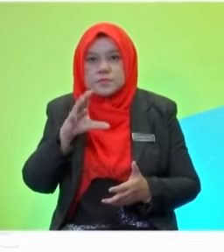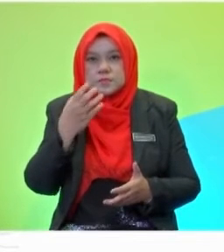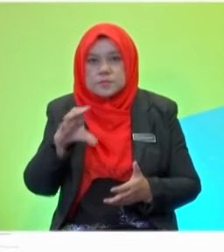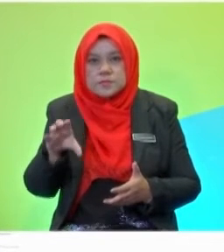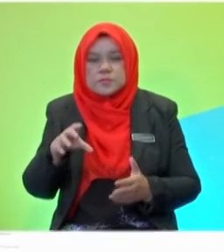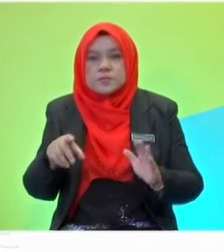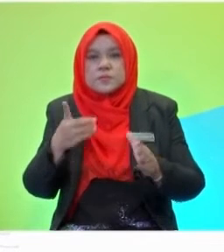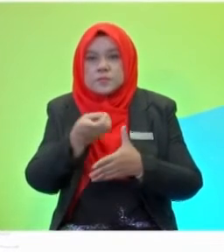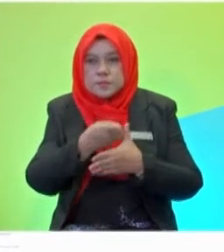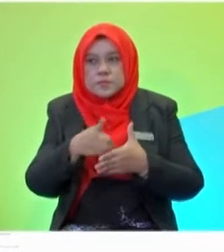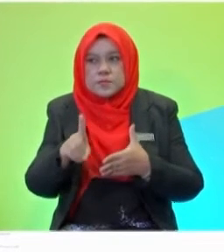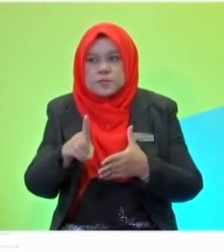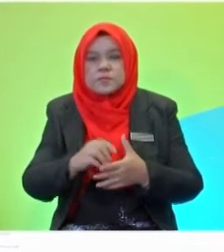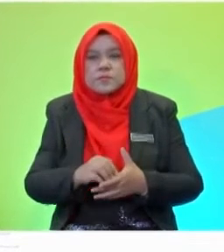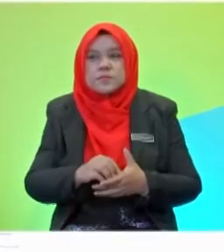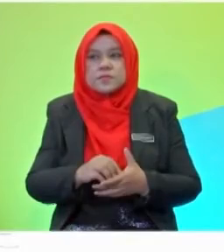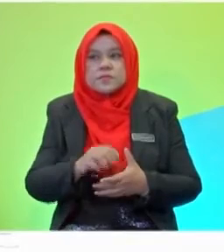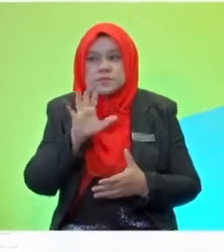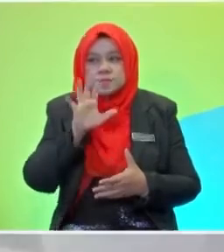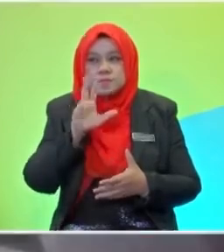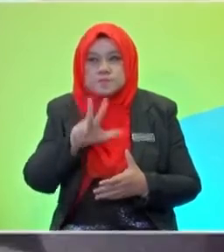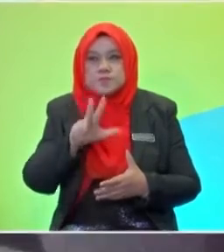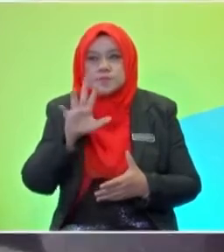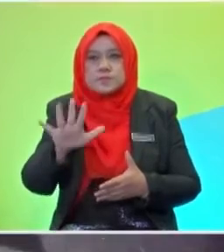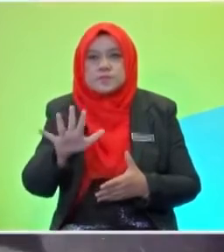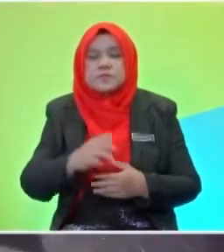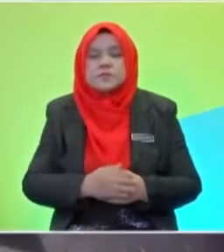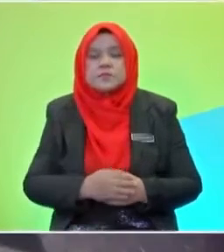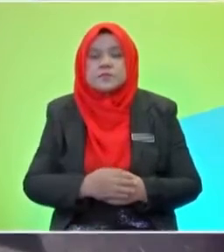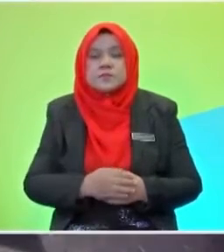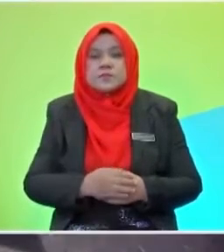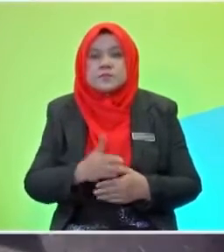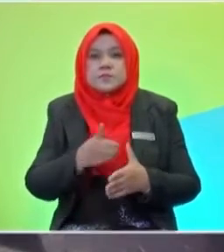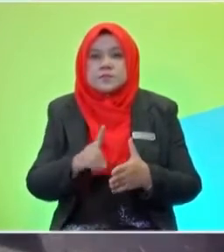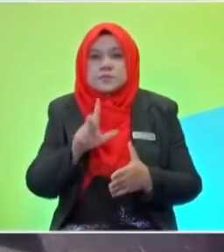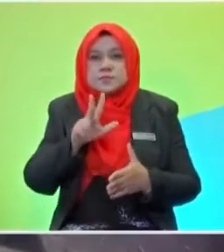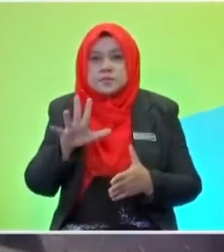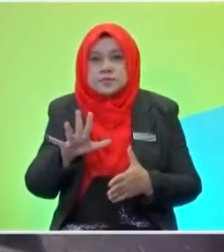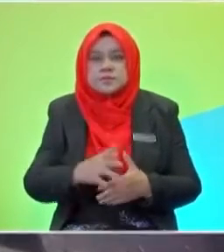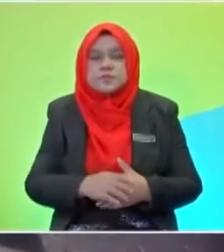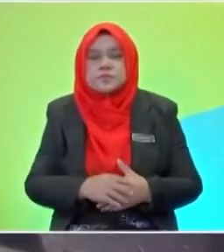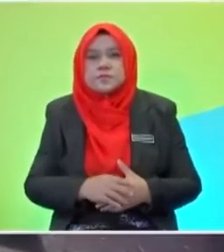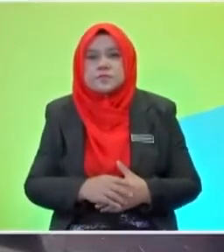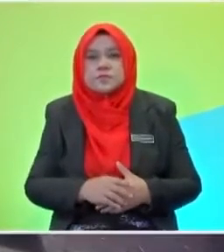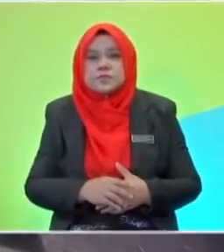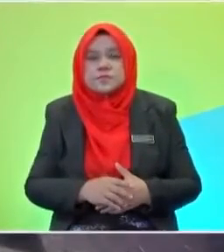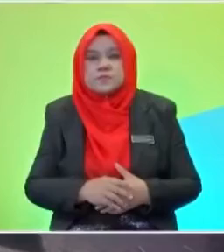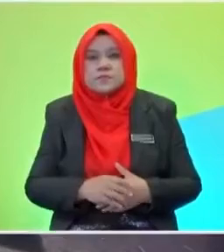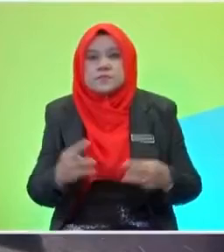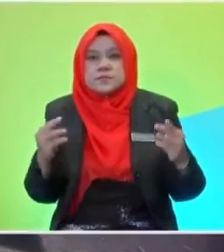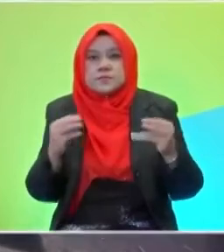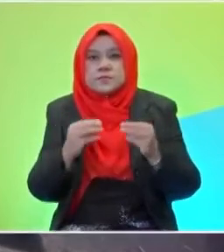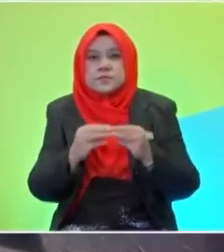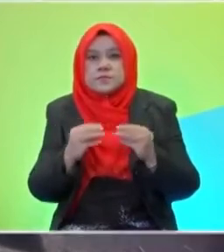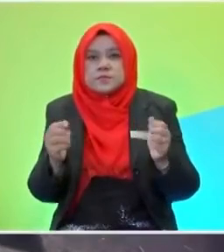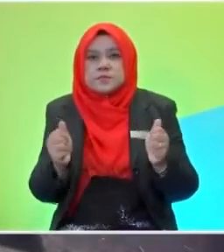3,500 divided by 35. 3,500. Yep. Divided with? With 35. 35. Equals to